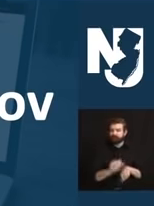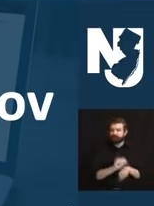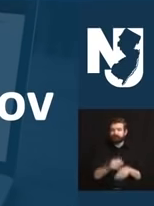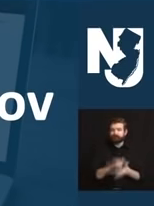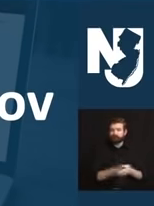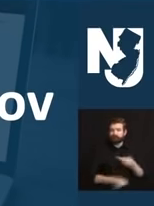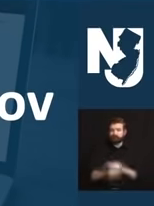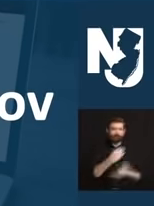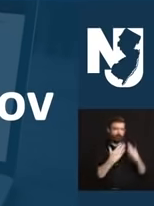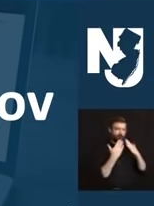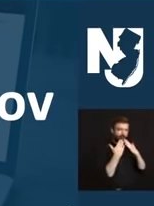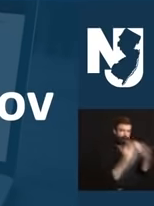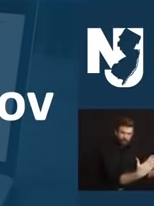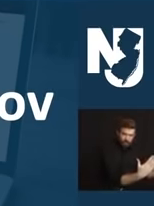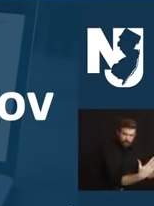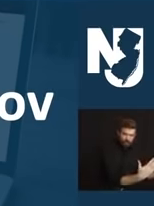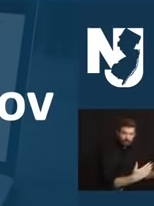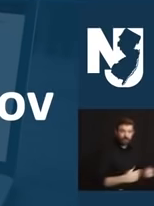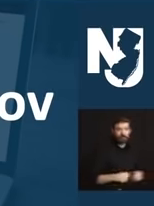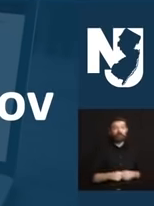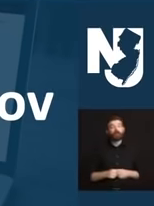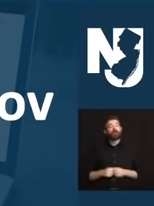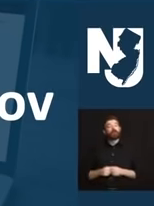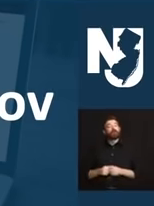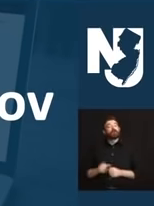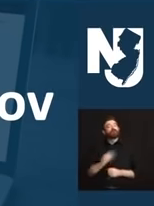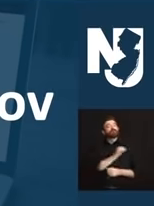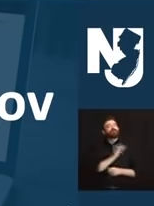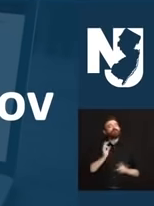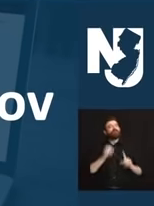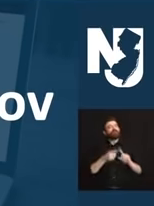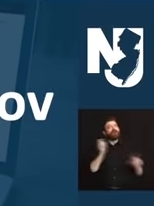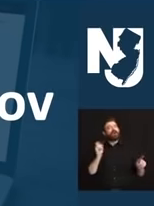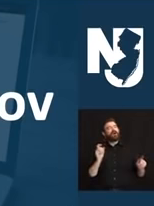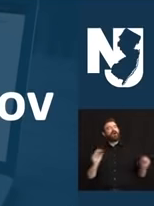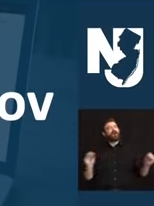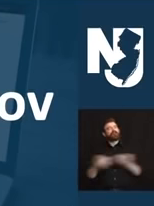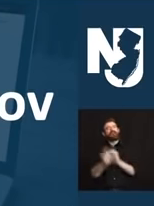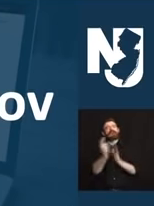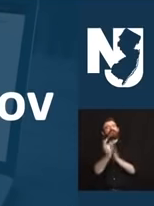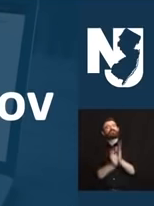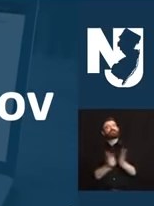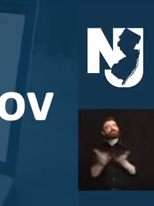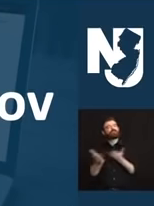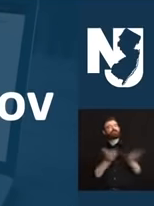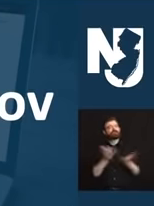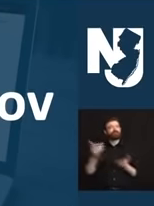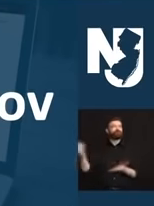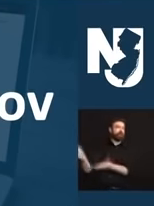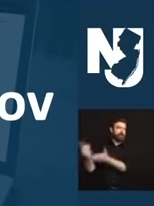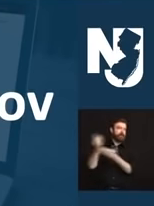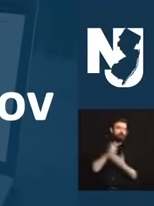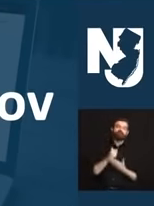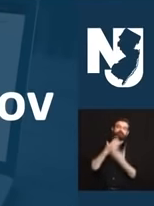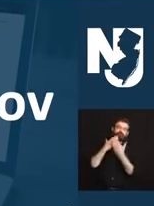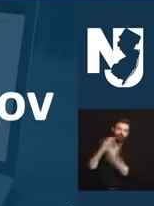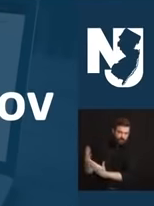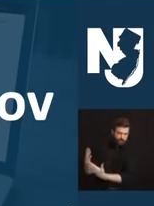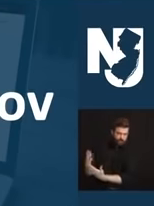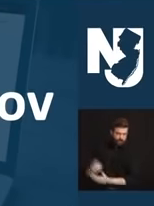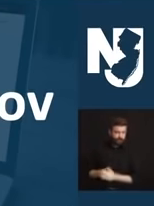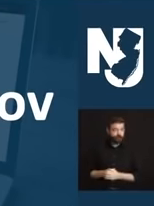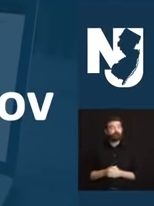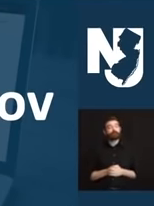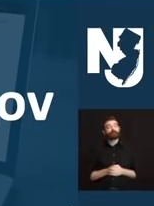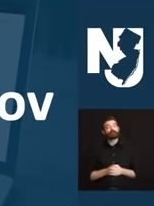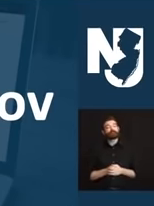Services for their partnership. Now we move forward, and the partnerships that got us to today will never be more valuable for our